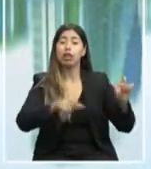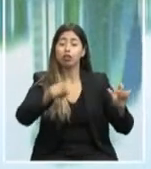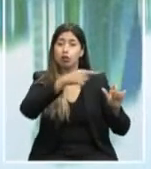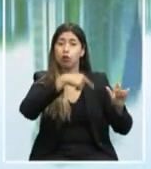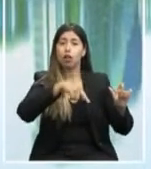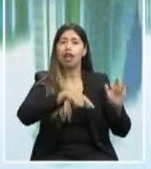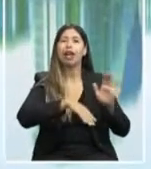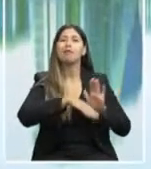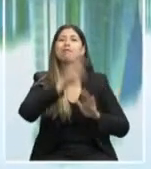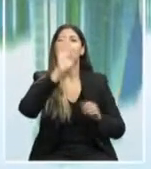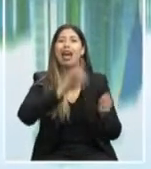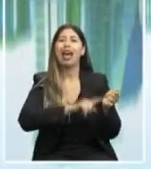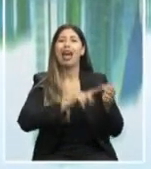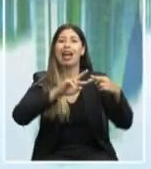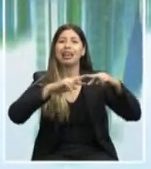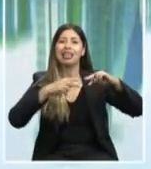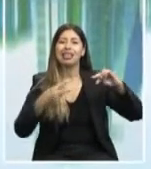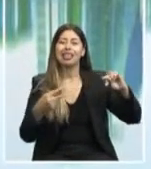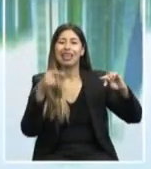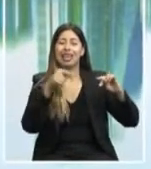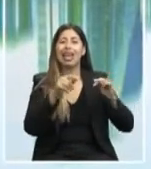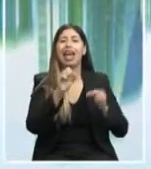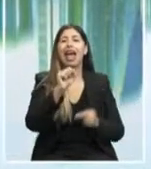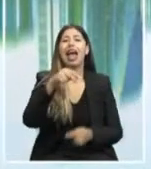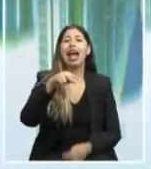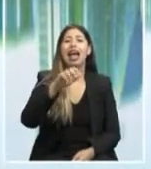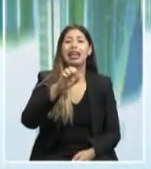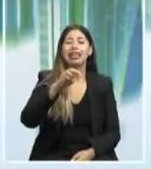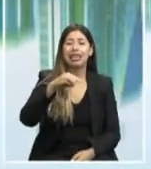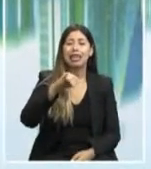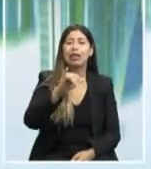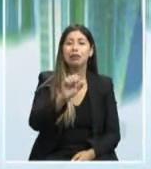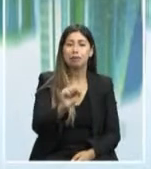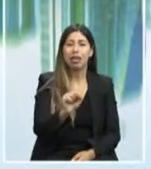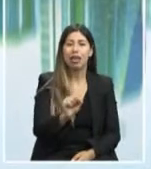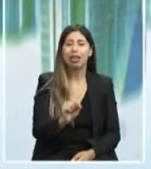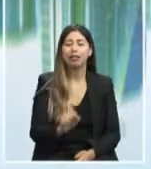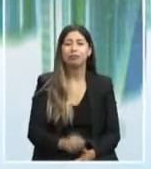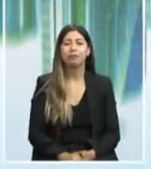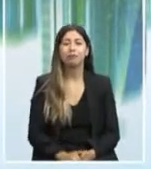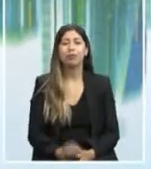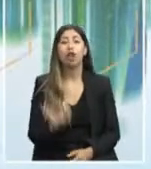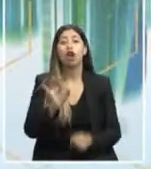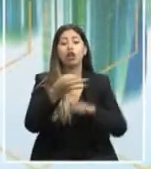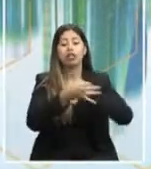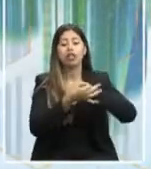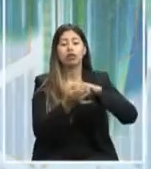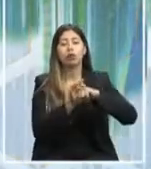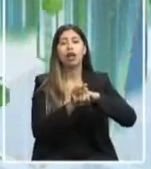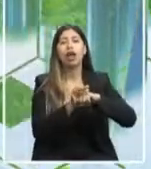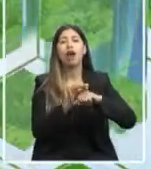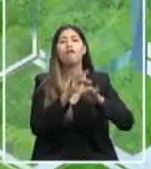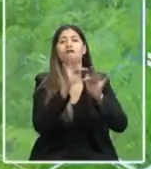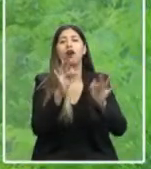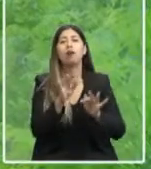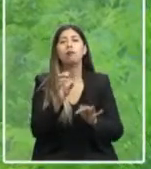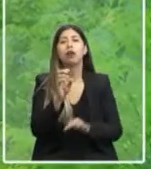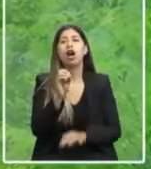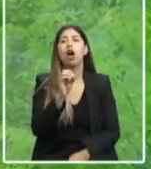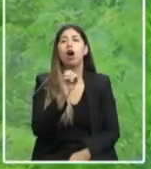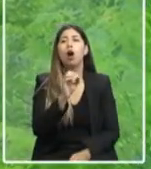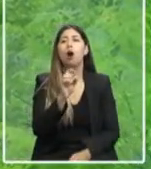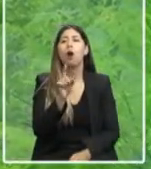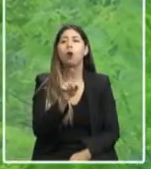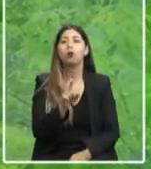Huntington's disease is another example for a genetic disease, although rare, that survive. And the